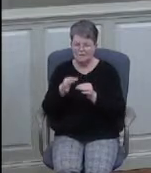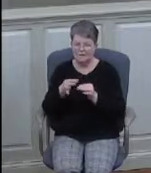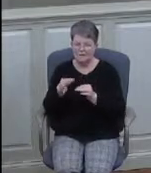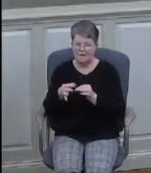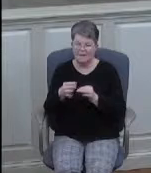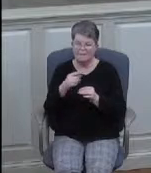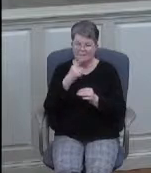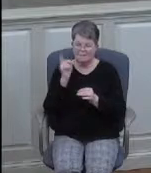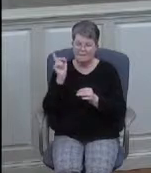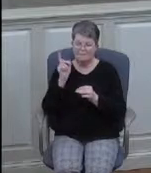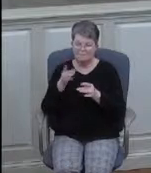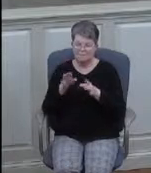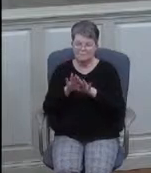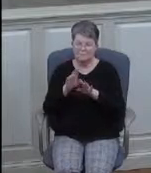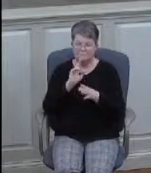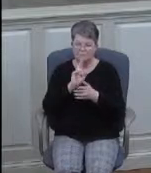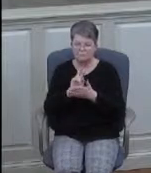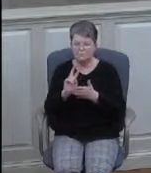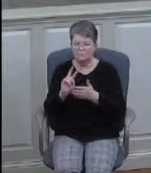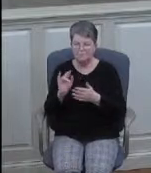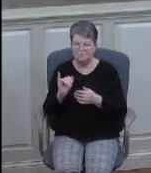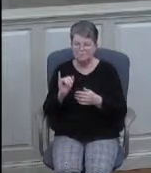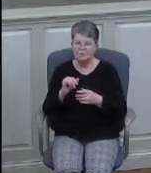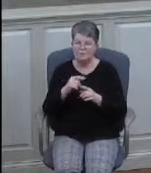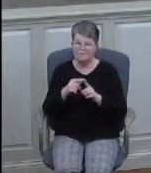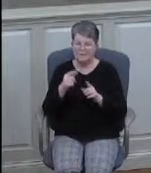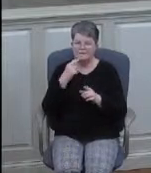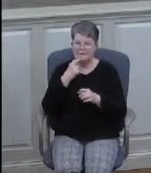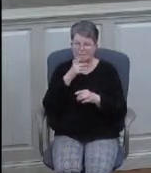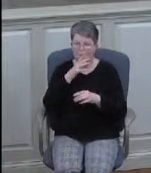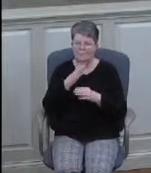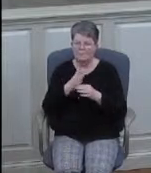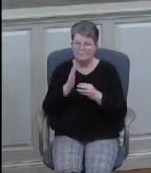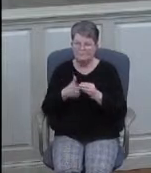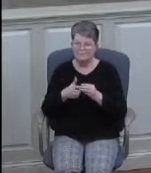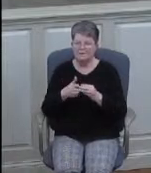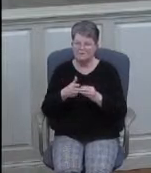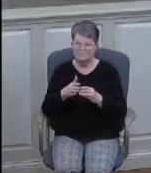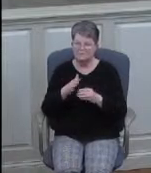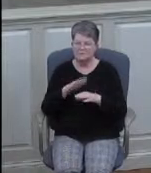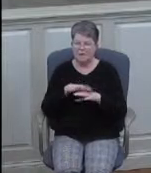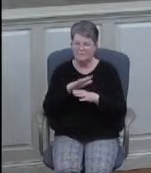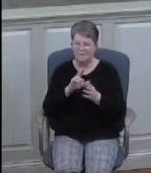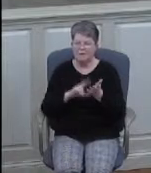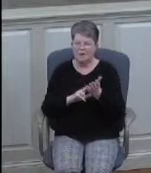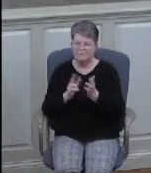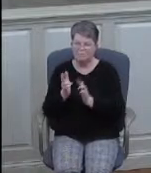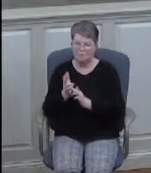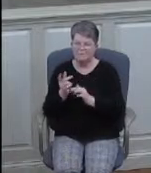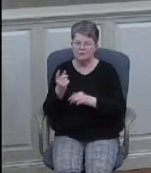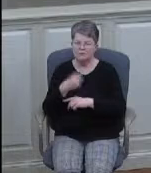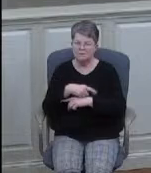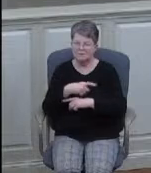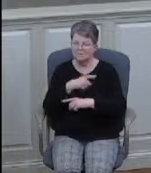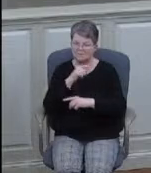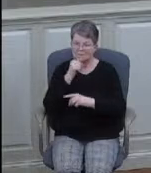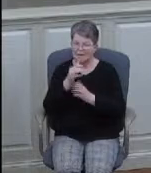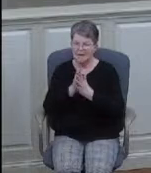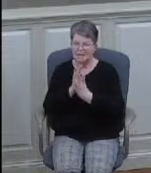about 2 weeks as well. But they're at this point, we think they'll be done within their contractual date. So they're not asking for that